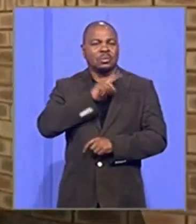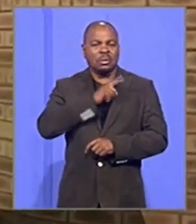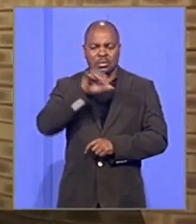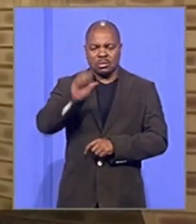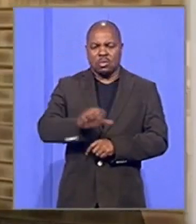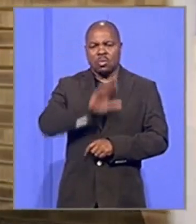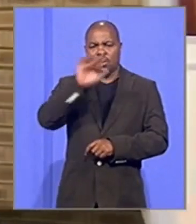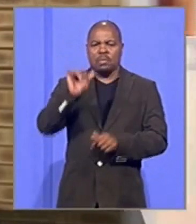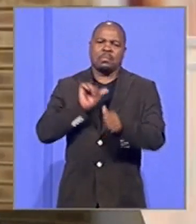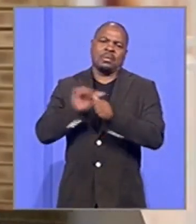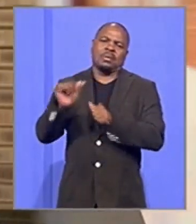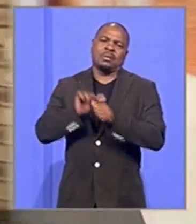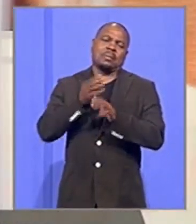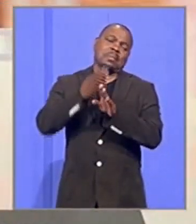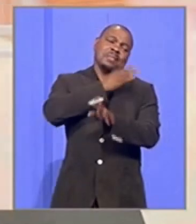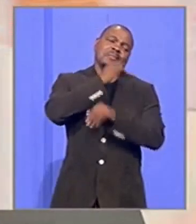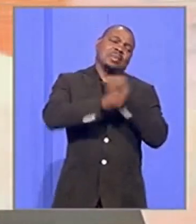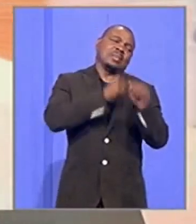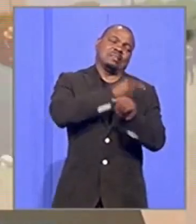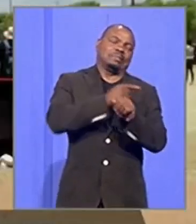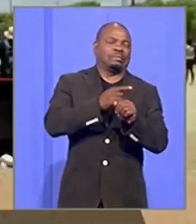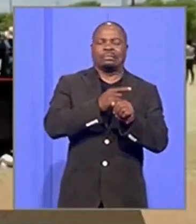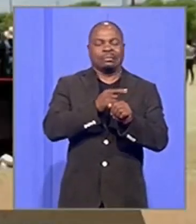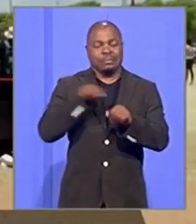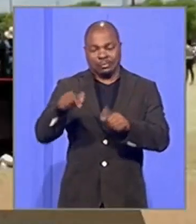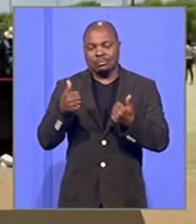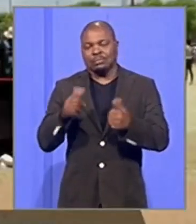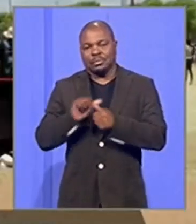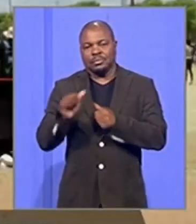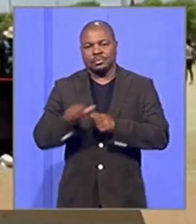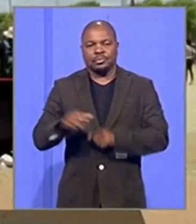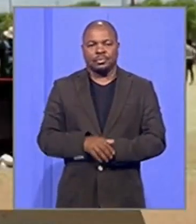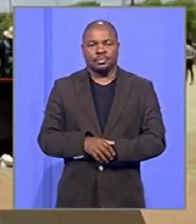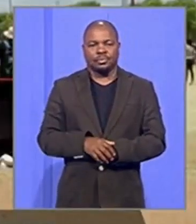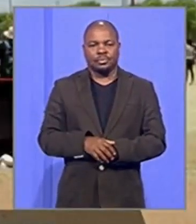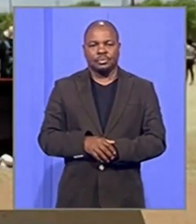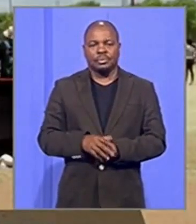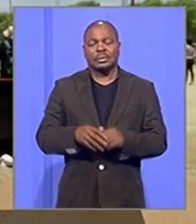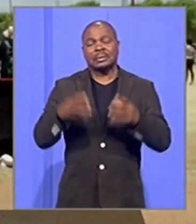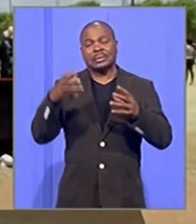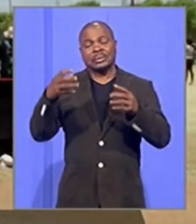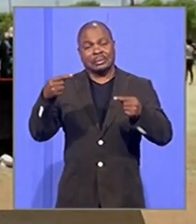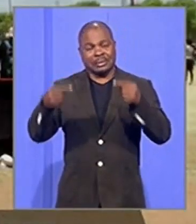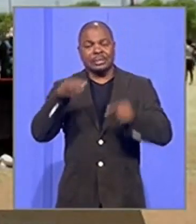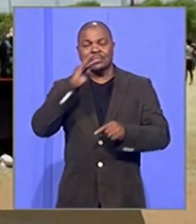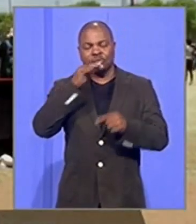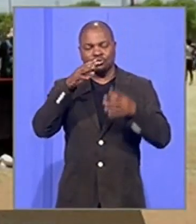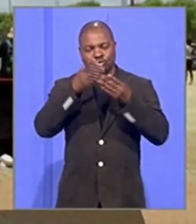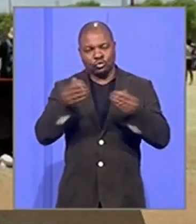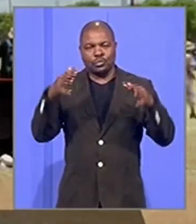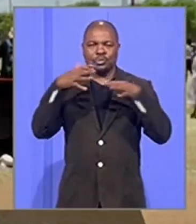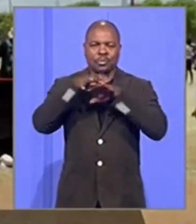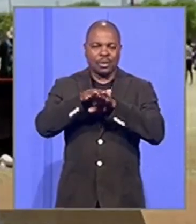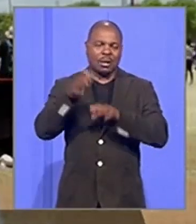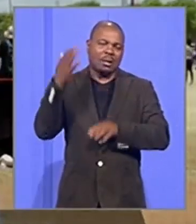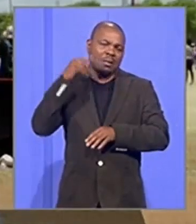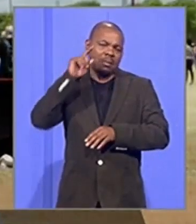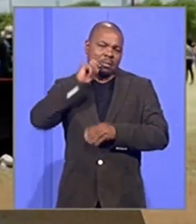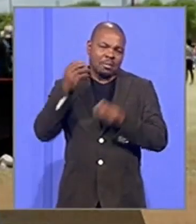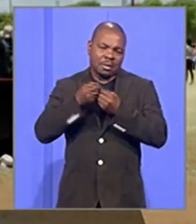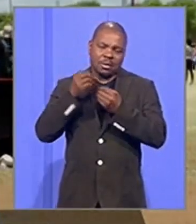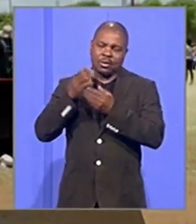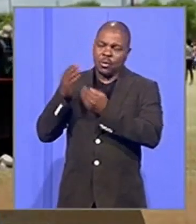ntlafetseng ha o bapiswa di dilemong tse fetileng. Reconciliation is about making amends with the past and also making peace with everyone around